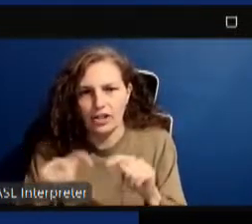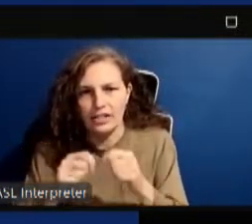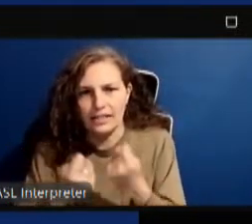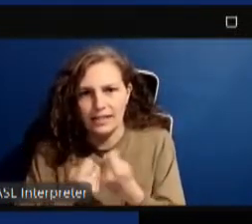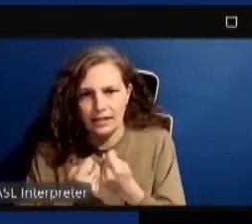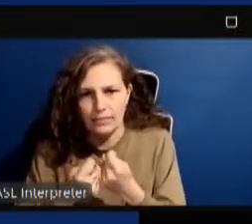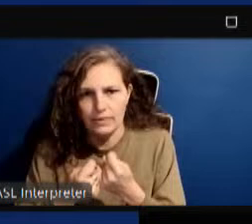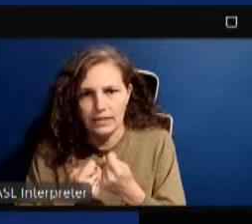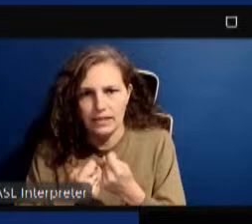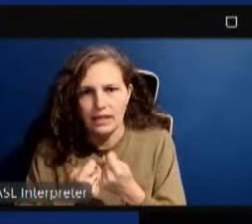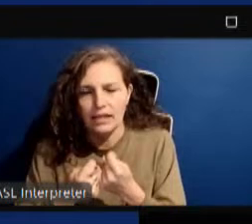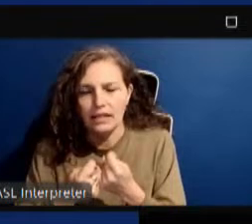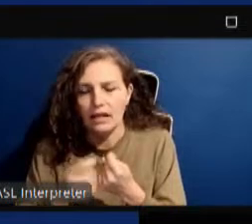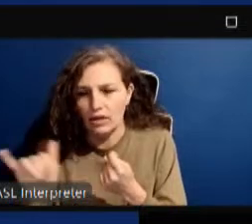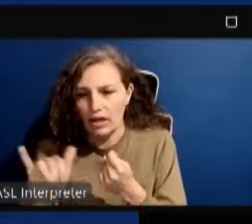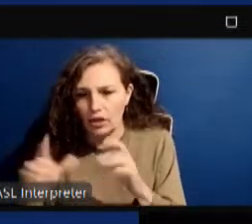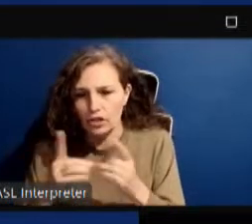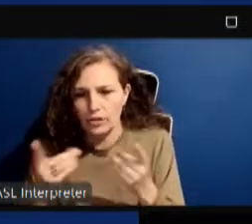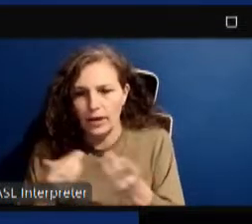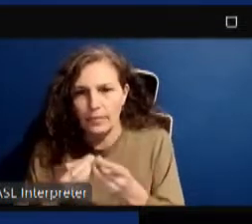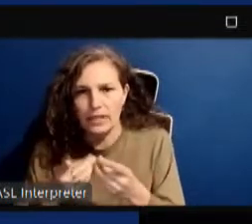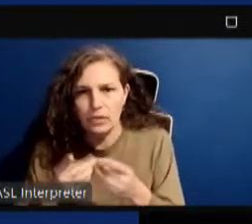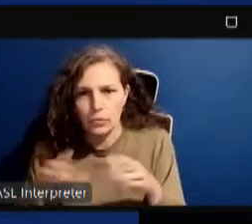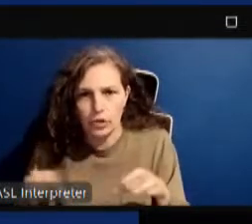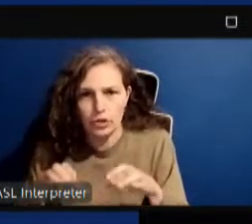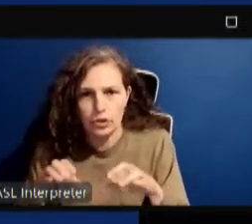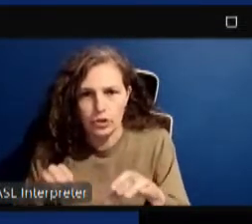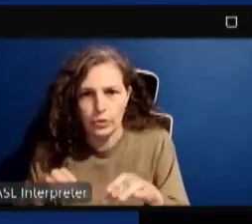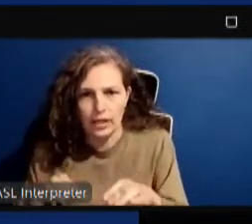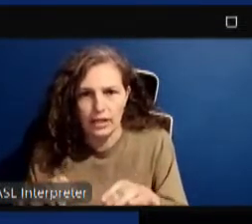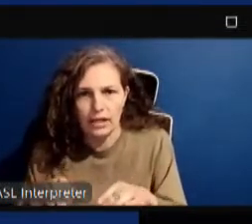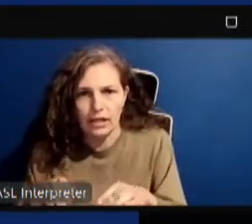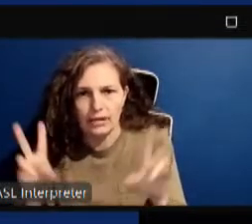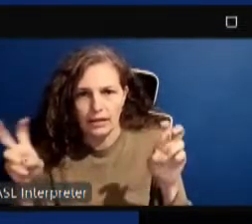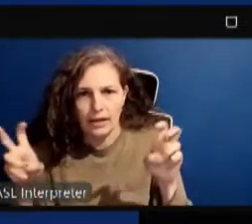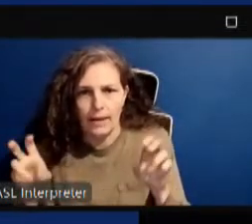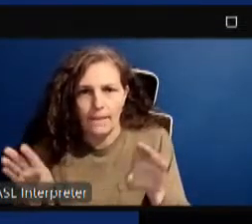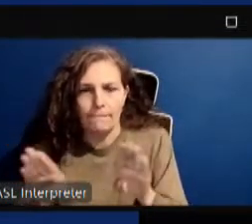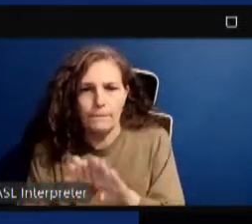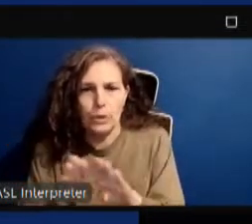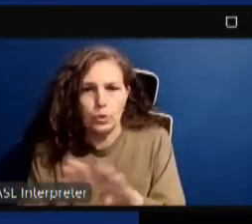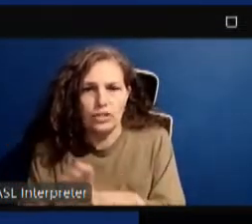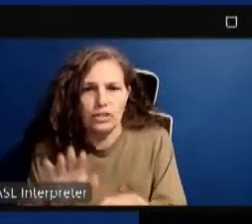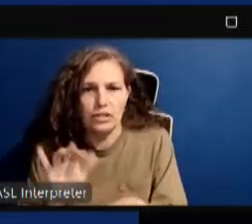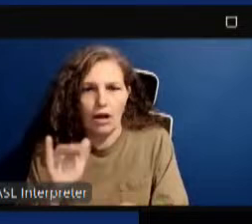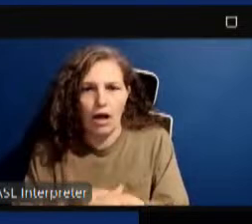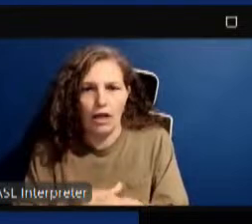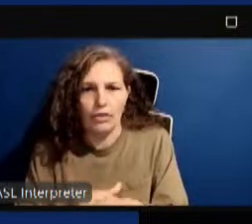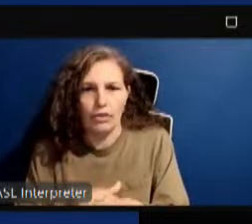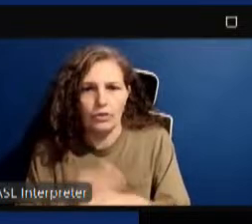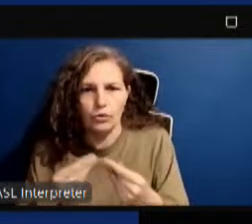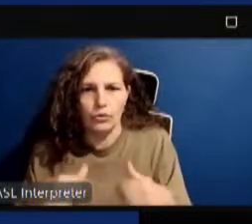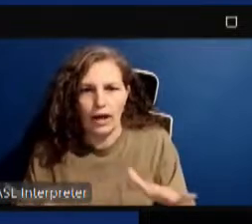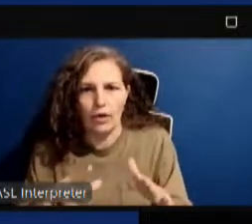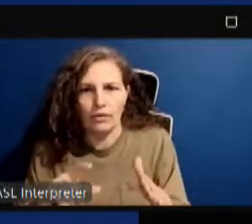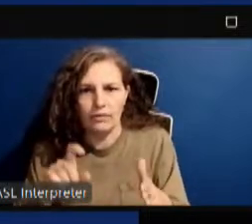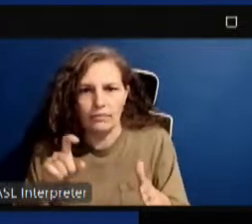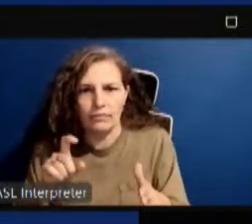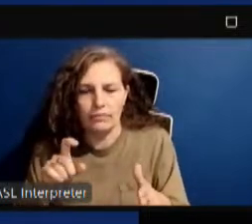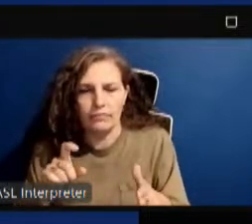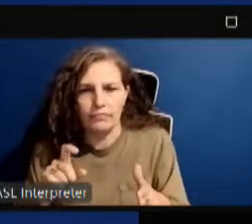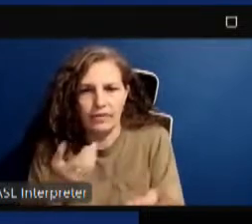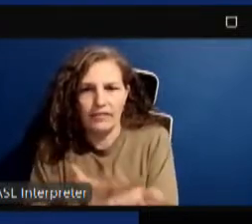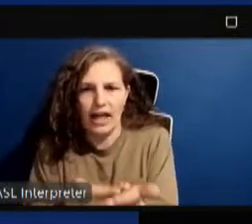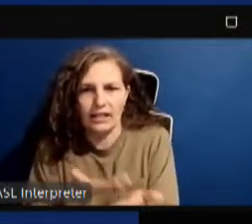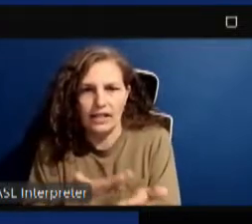wasn't CAL FIRE, were doing that boots on the ground validation through both incidents. Does that help with the